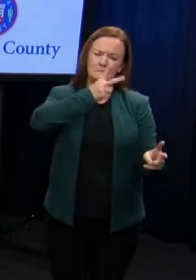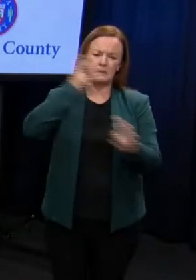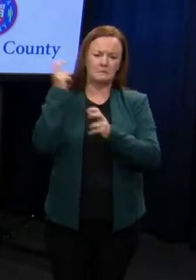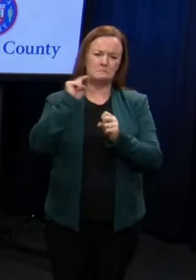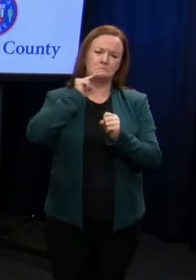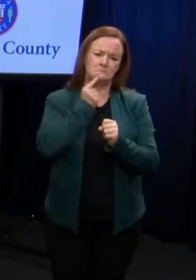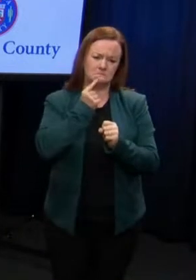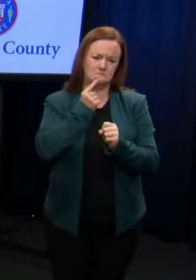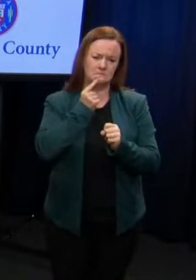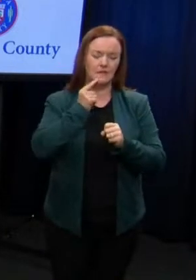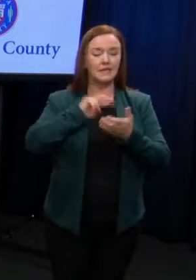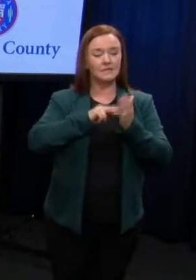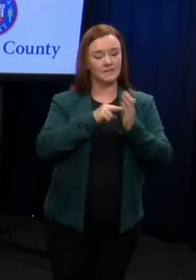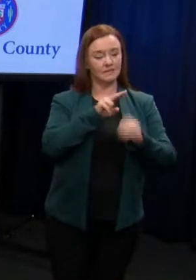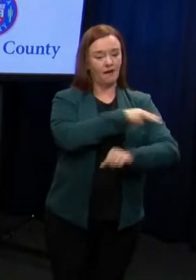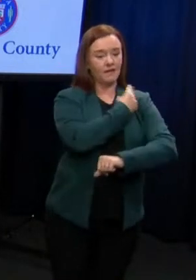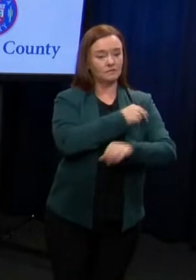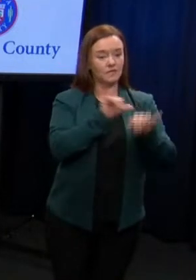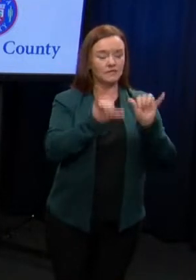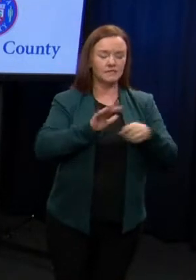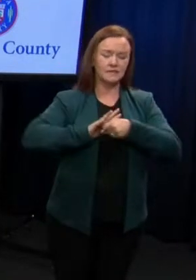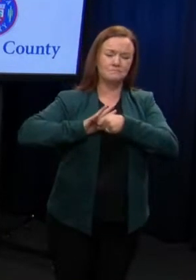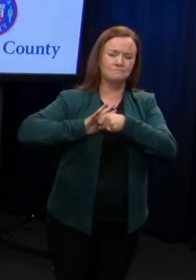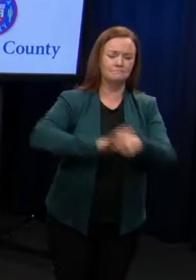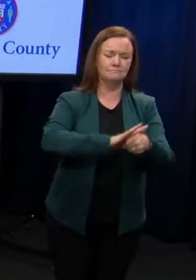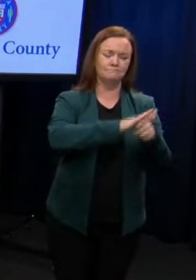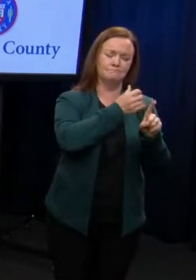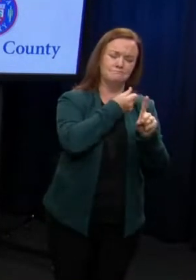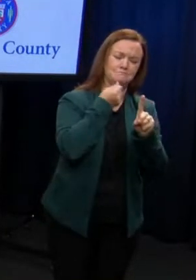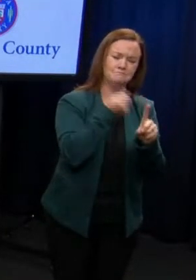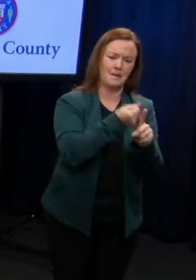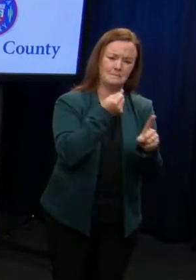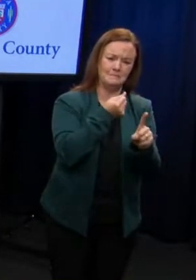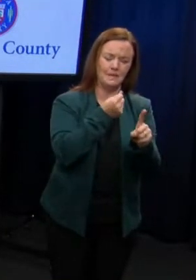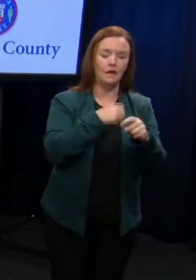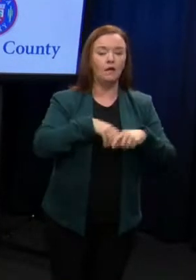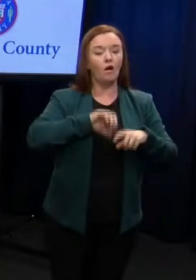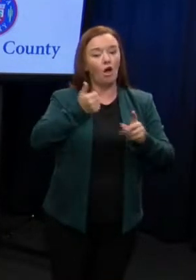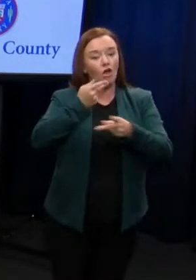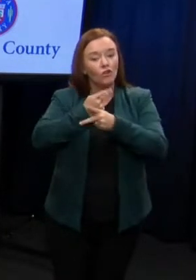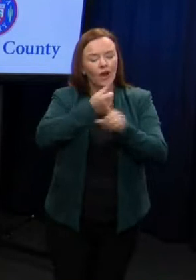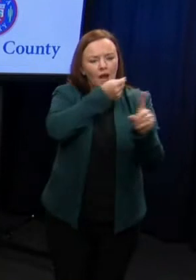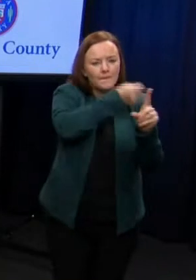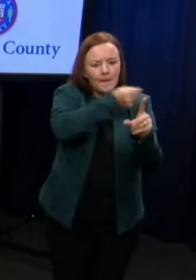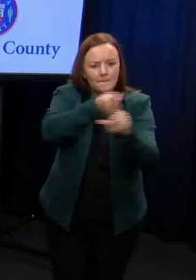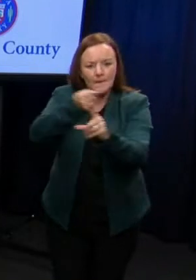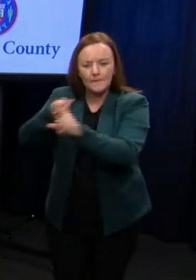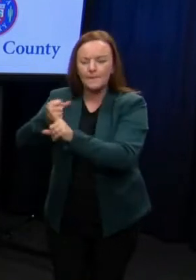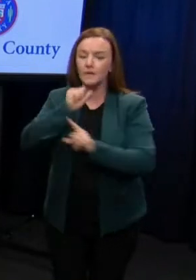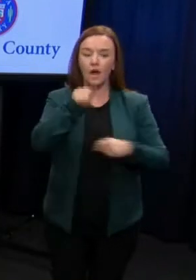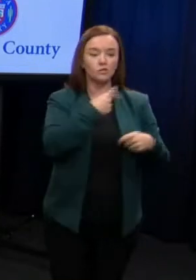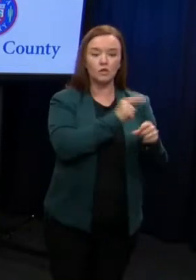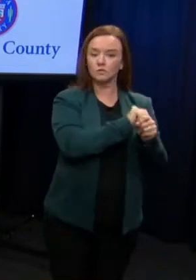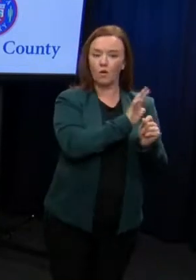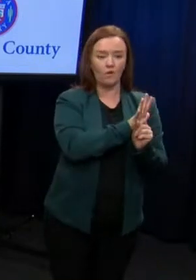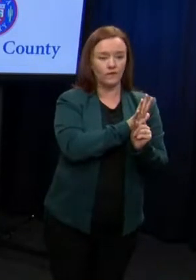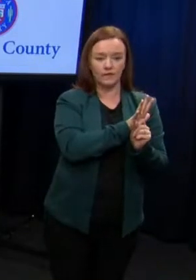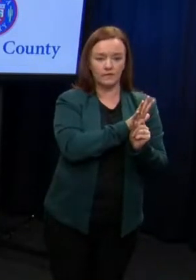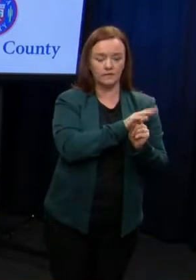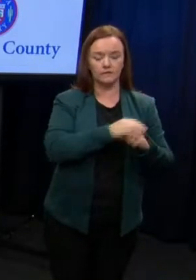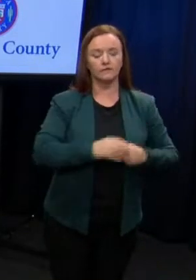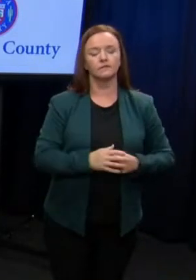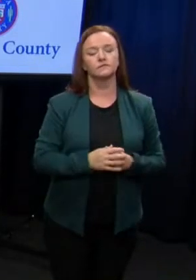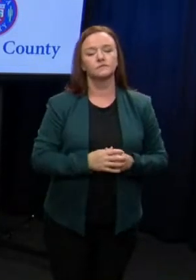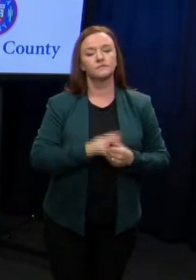putting serious stress on our hospital system, which impacts all kinds of care, not just for COVID. Not only does